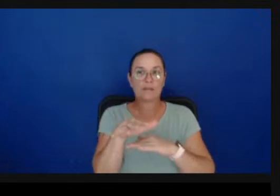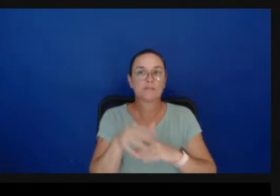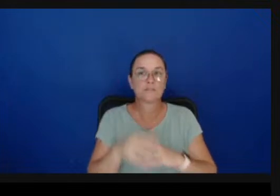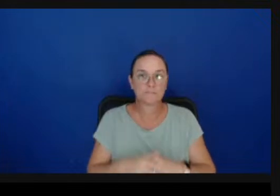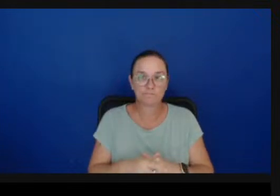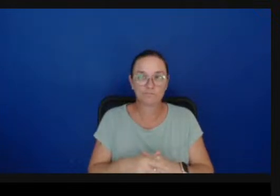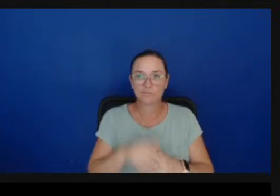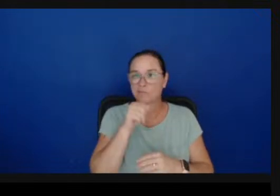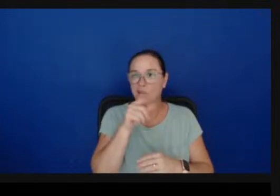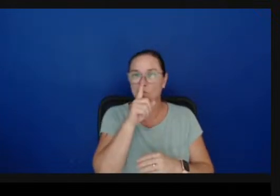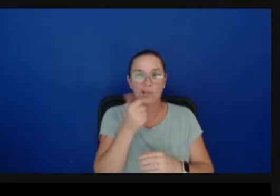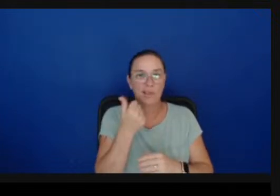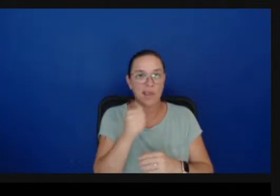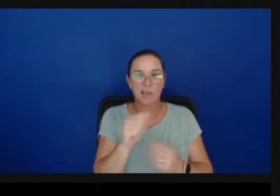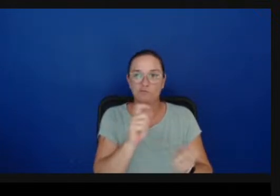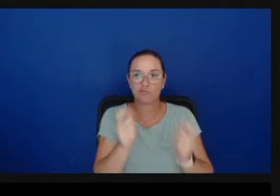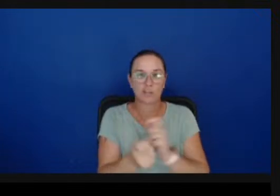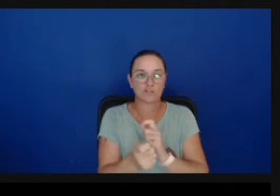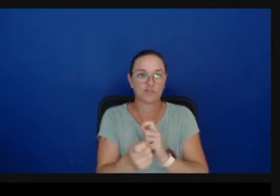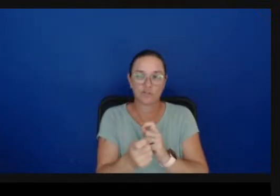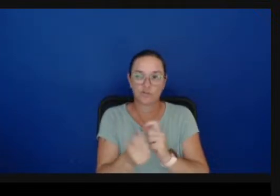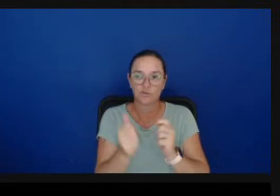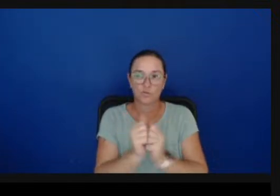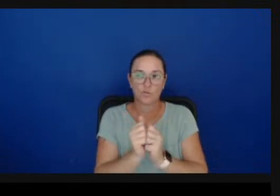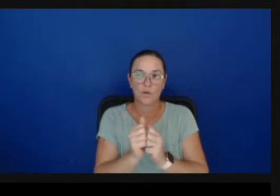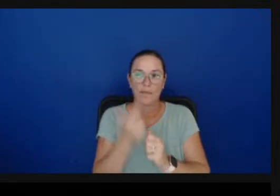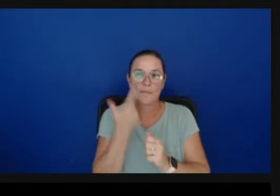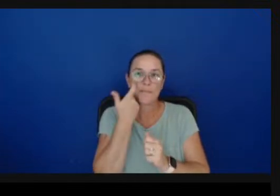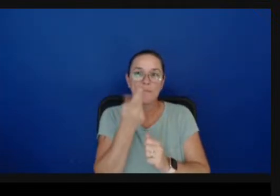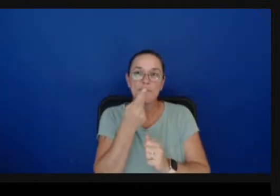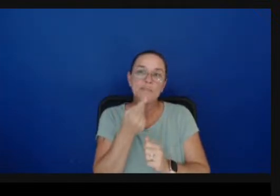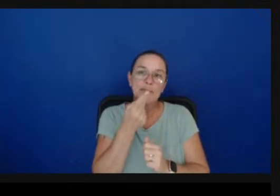Not really any change in the recent pink zone here.